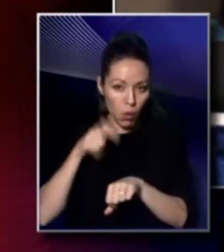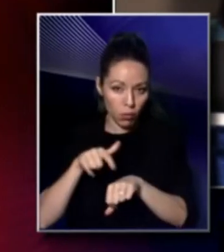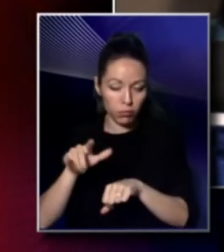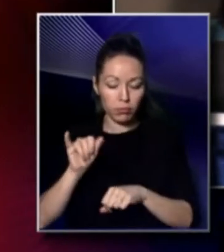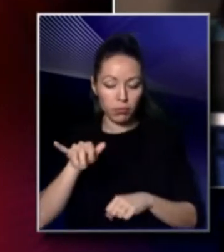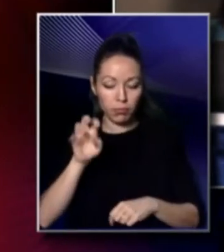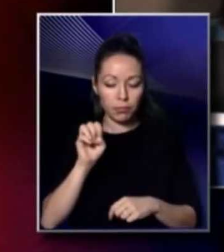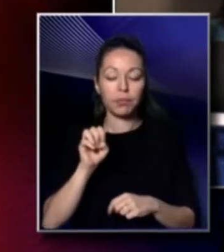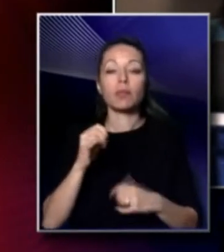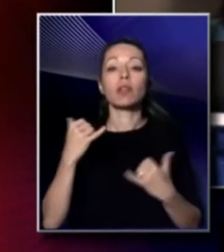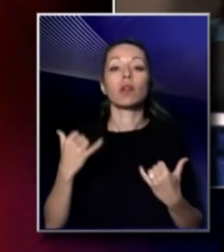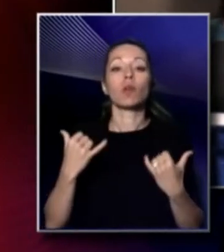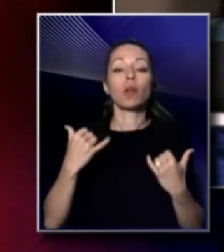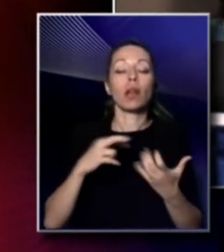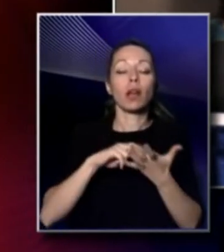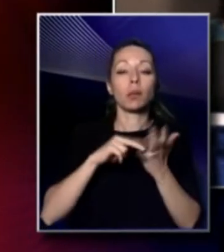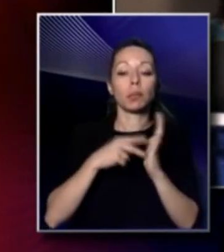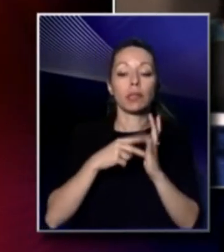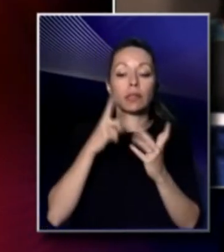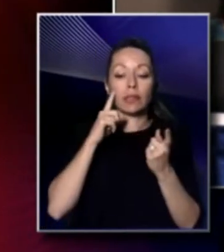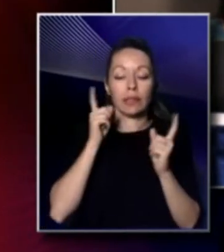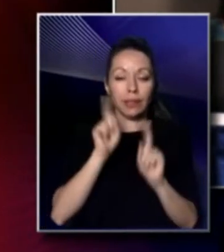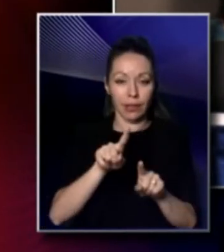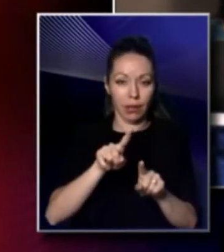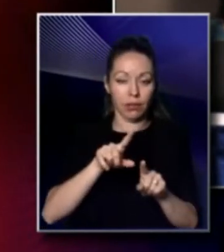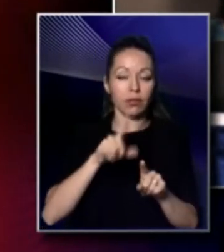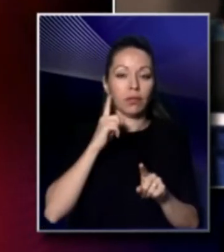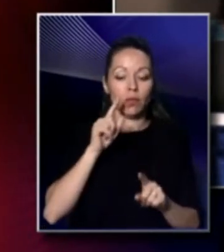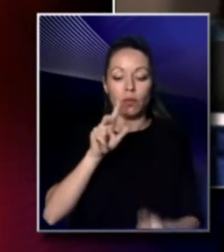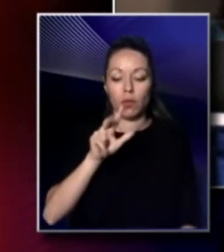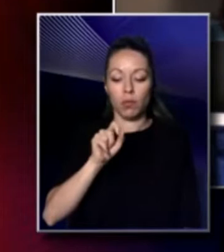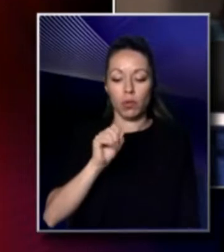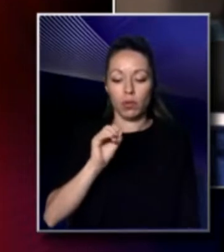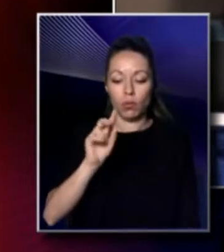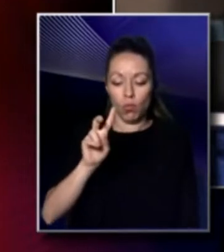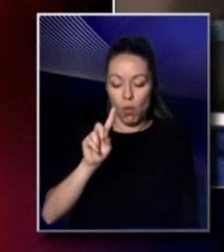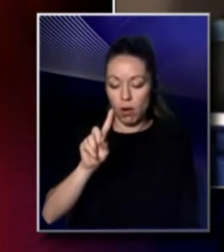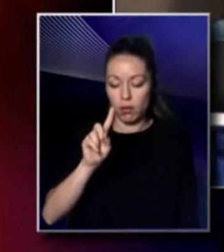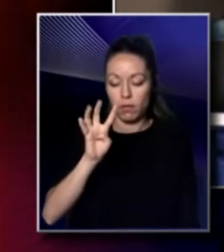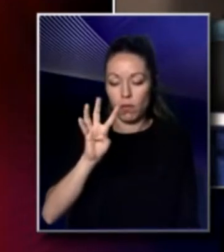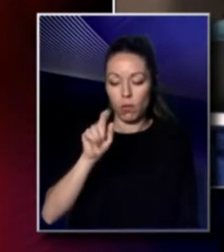we have on the table right now is a consent for 3.01, 4.01,